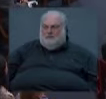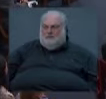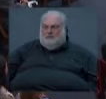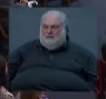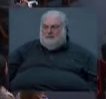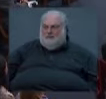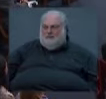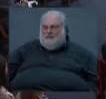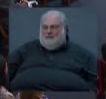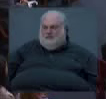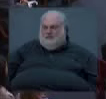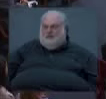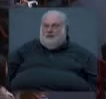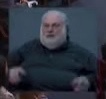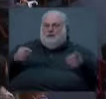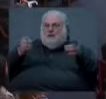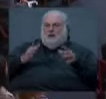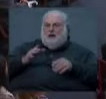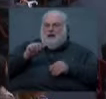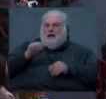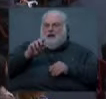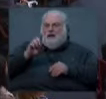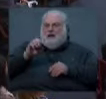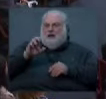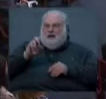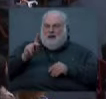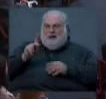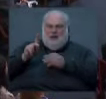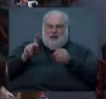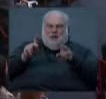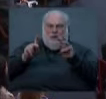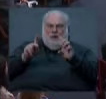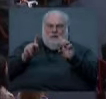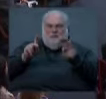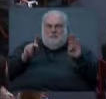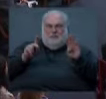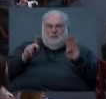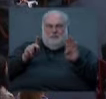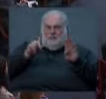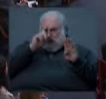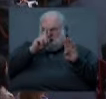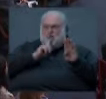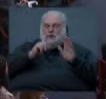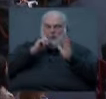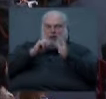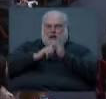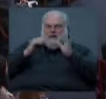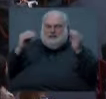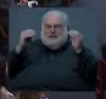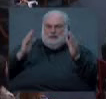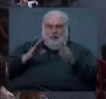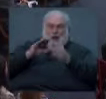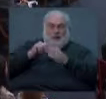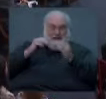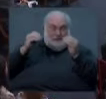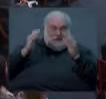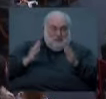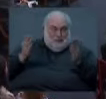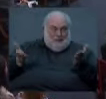Now, Director Adcock and Director Webb want to make certain that we recognize the teachers as well, all the teachers that are